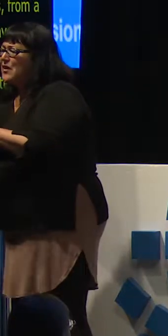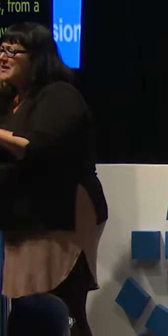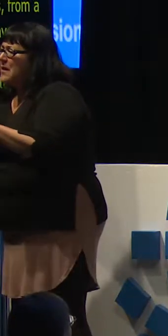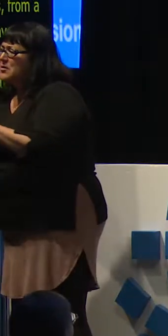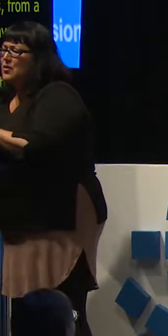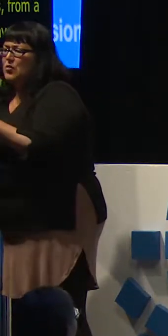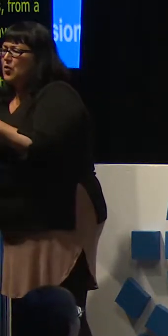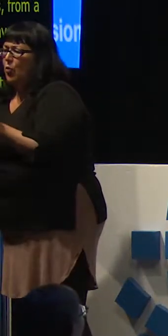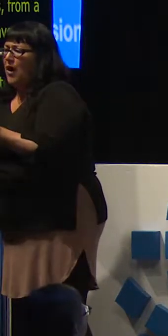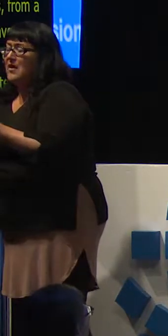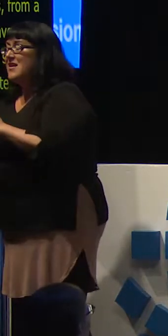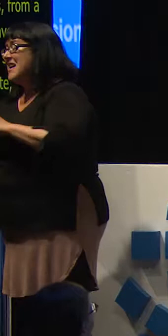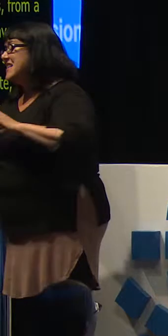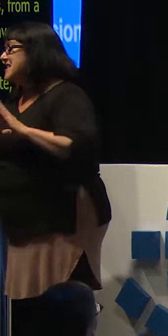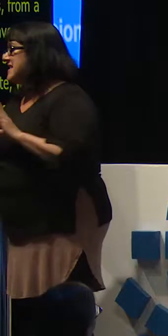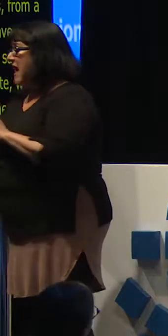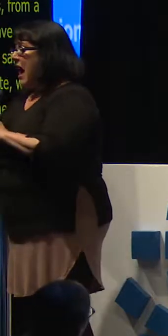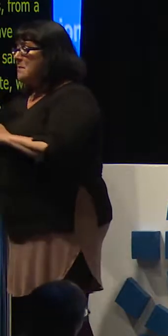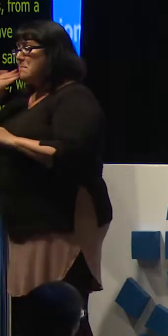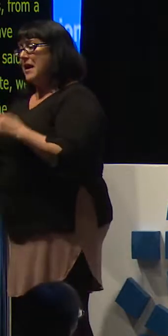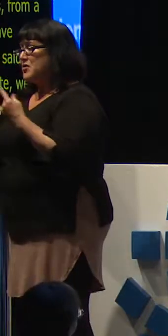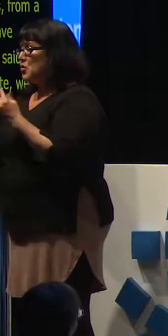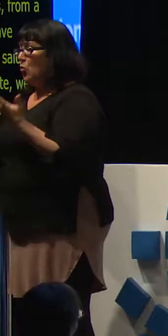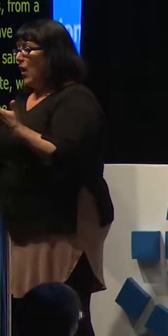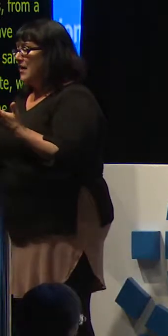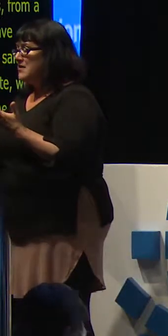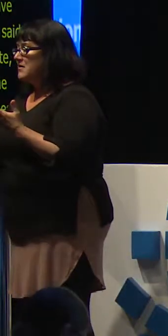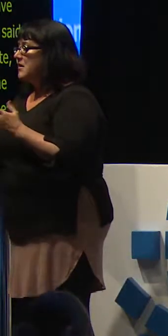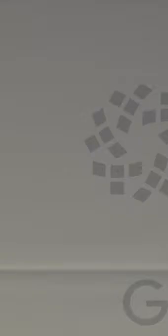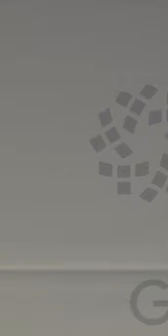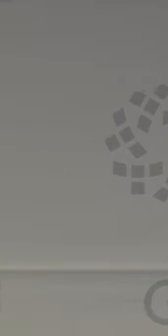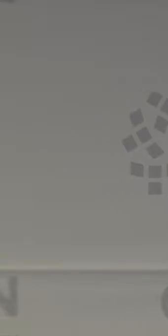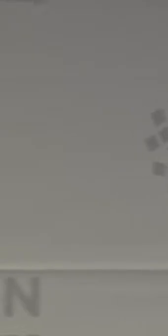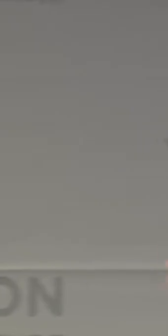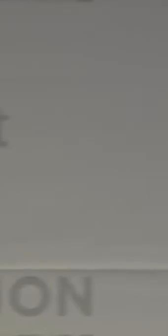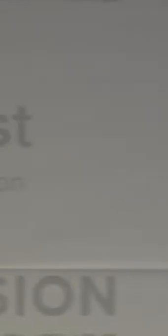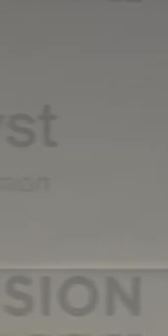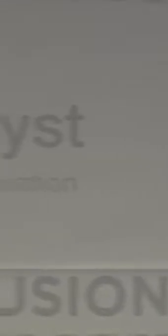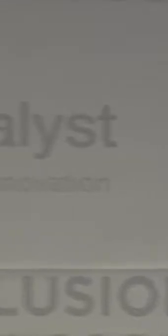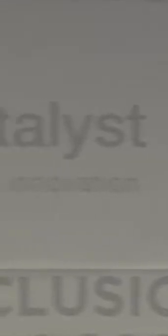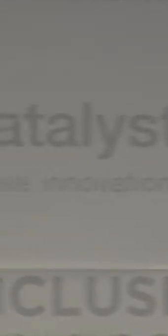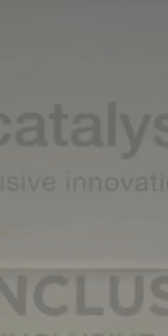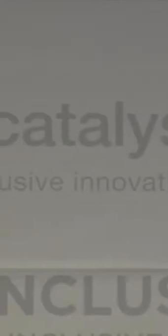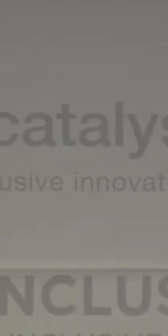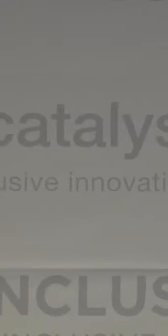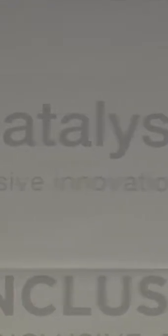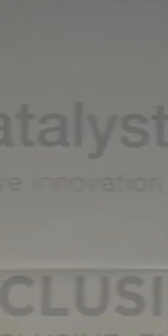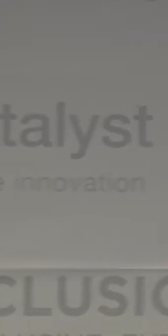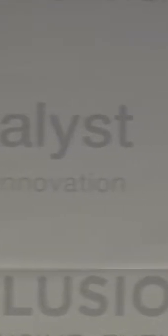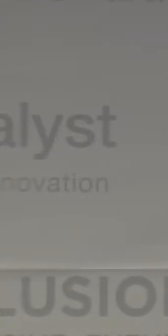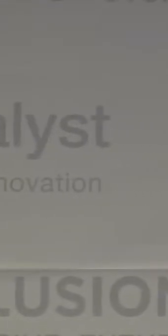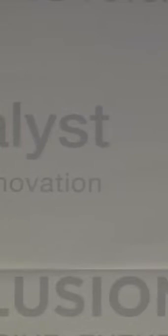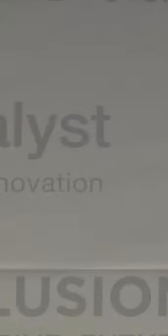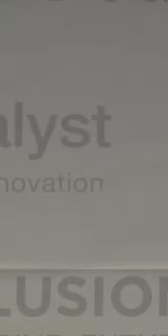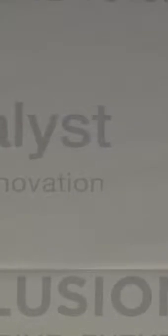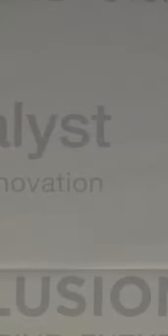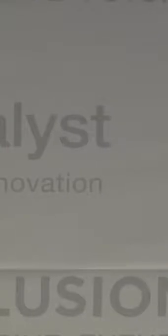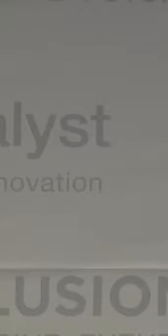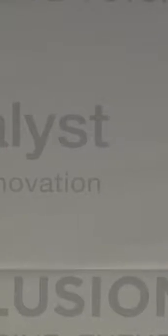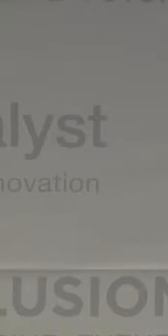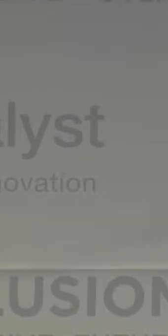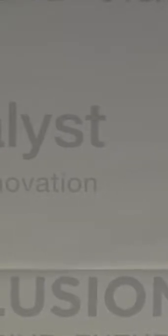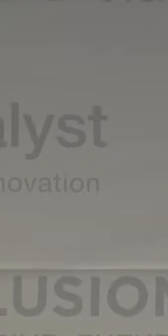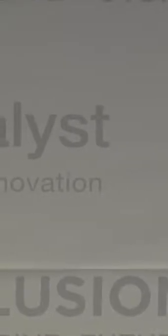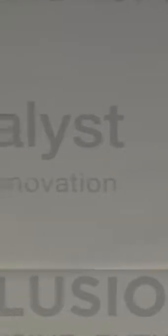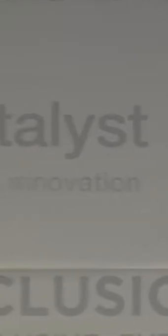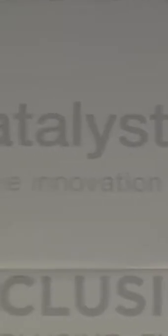one best practice from a practical standpoint is to do a usability study, where you have 10 people, all different disability types. Let's have them go